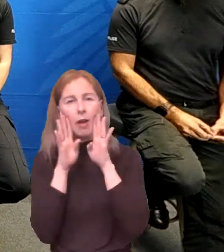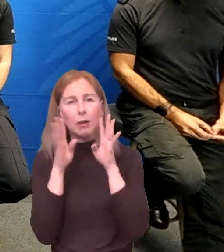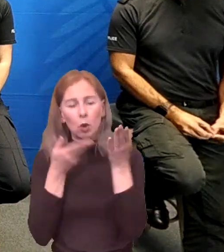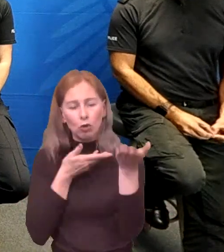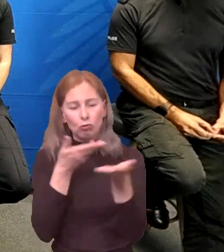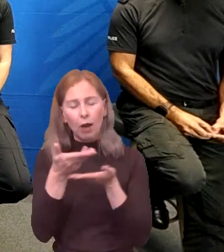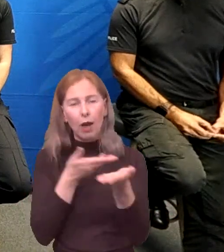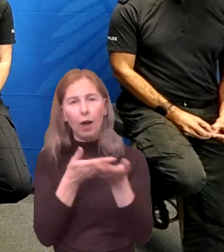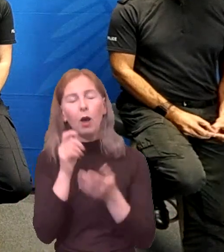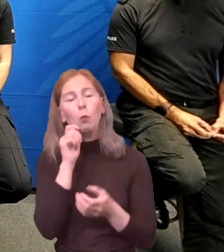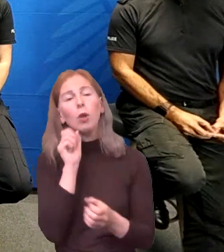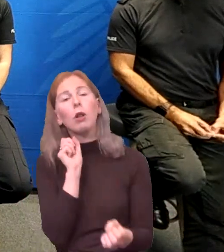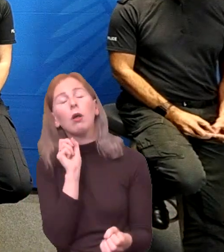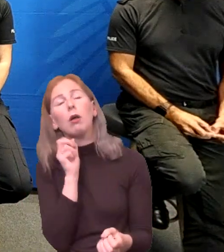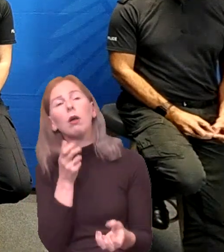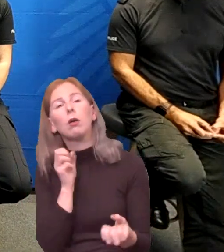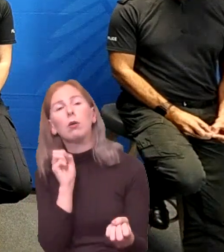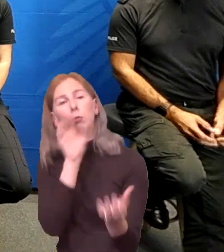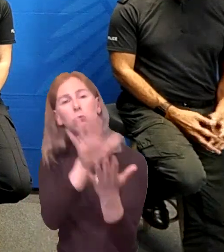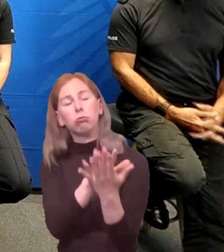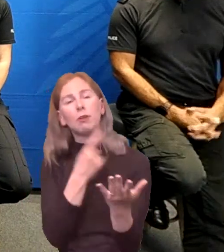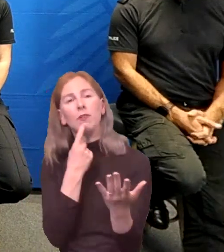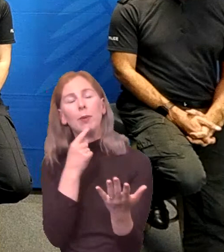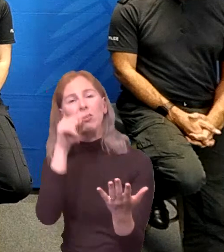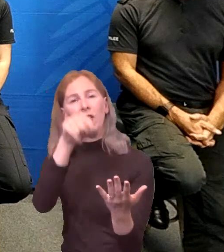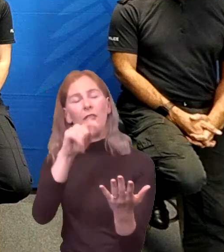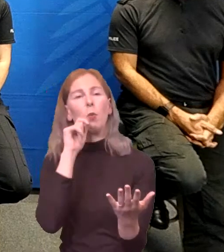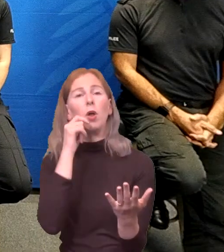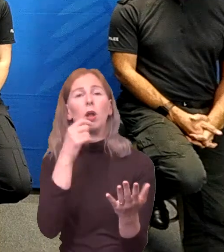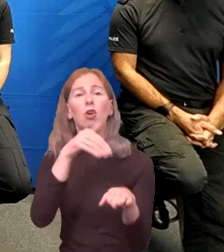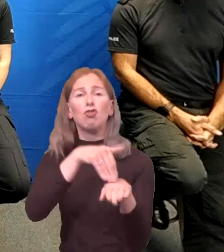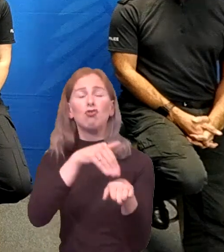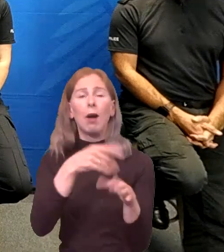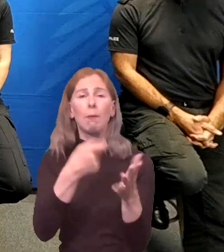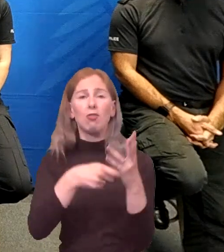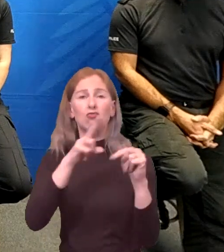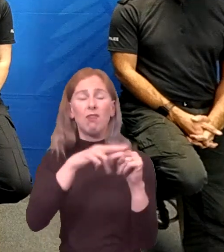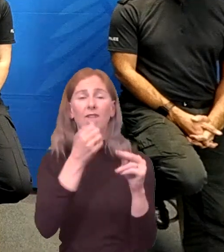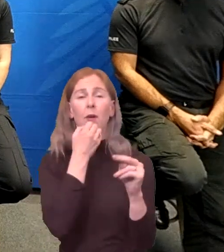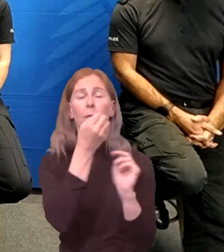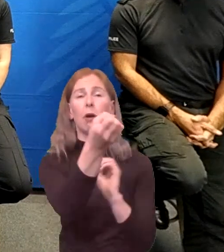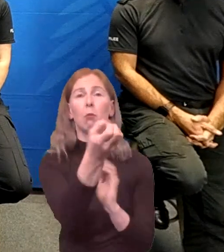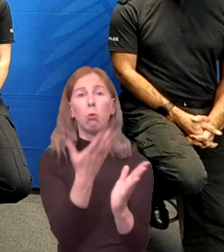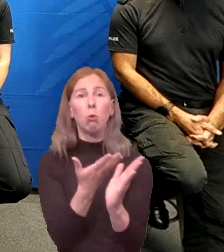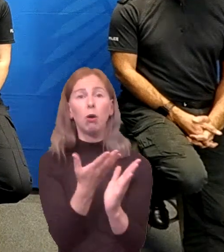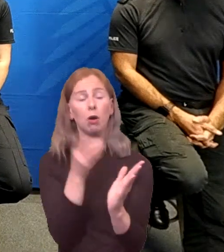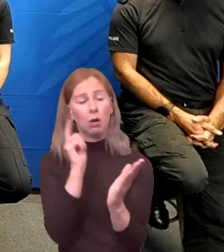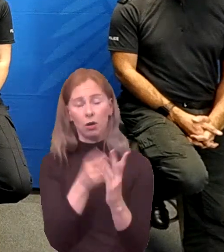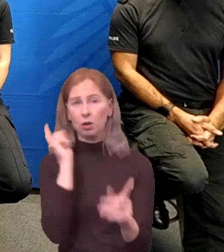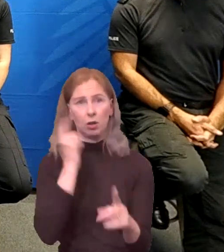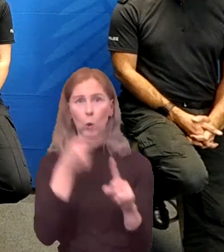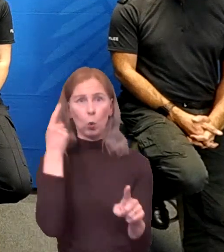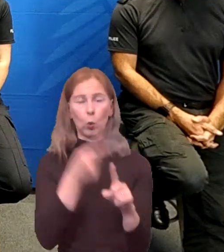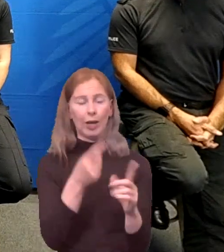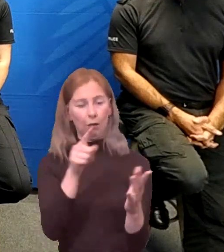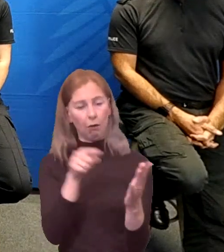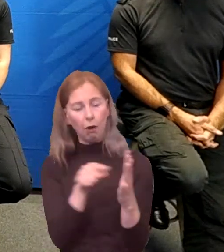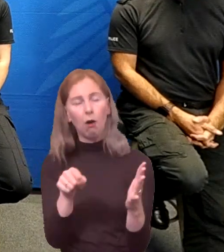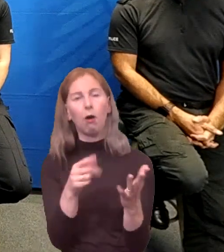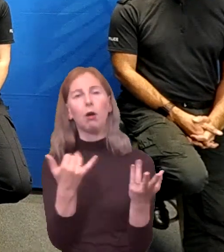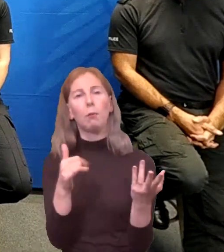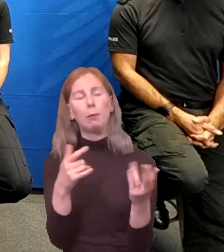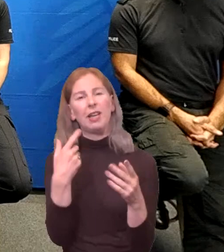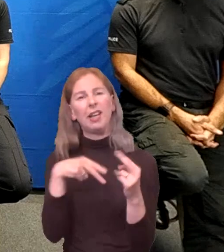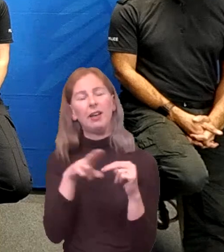reference number in exactly the same way as you would if it was over the phone. It's just much quicker, much more convenient, especially when you're out and about and on the